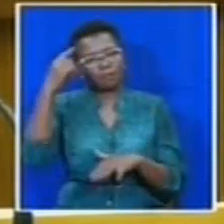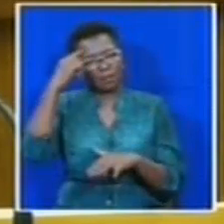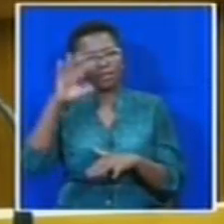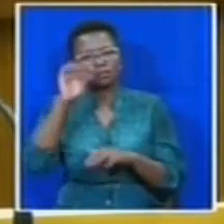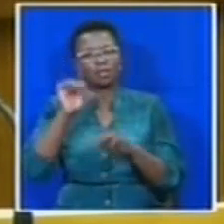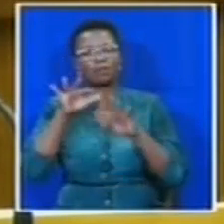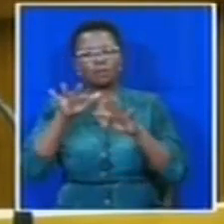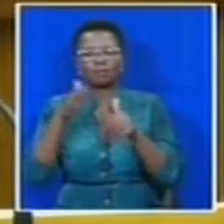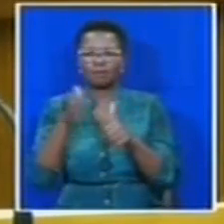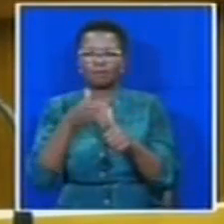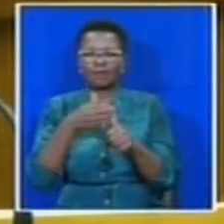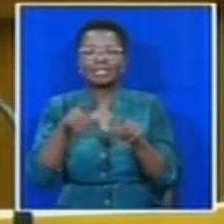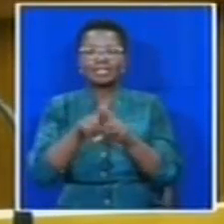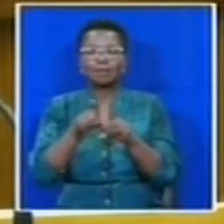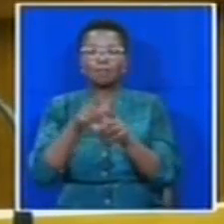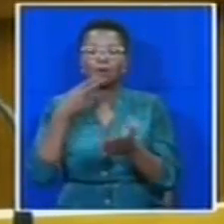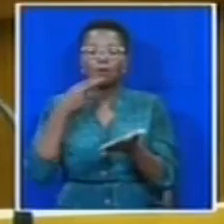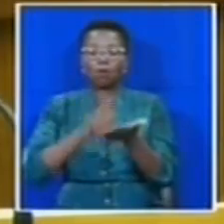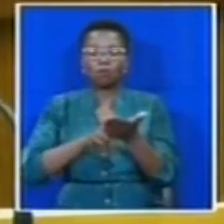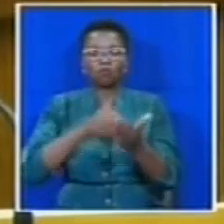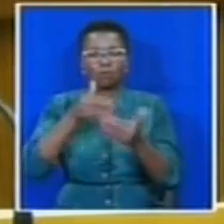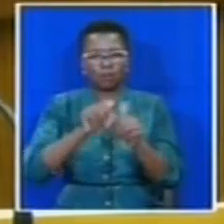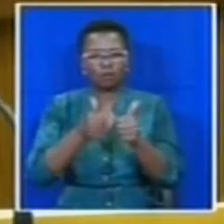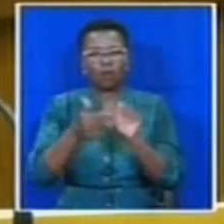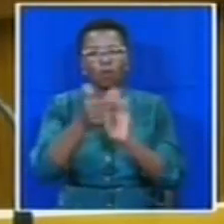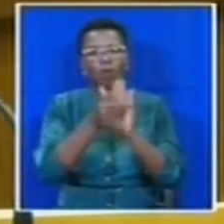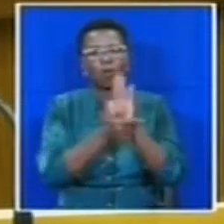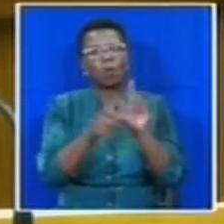arrangements are transparent and compliant with the law.